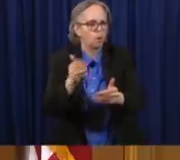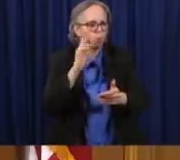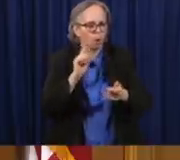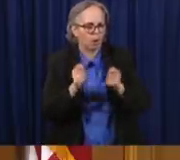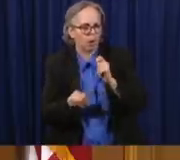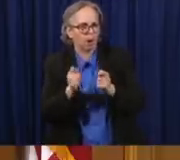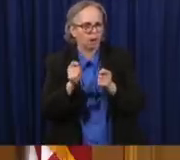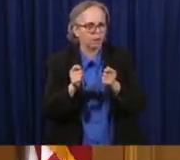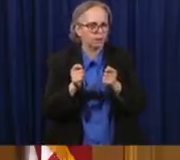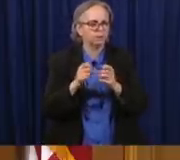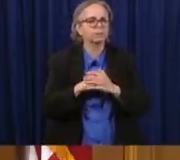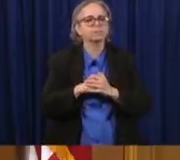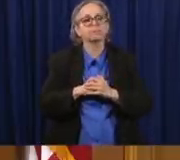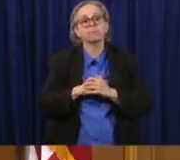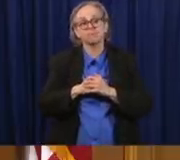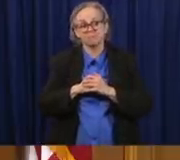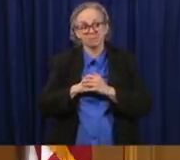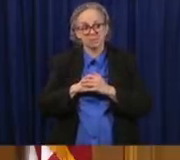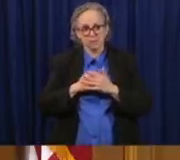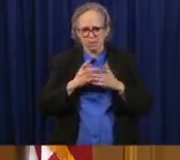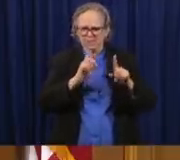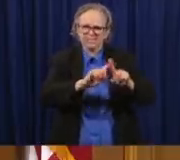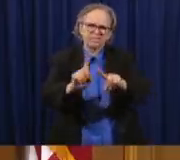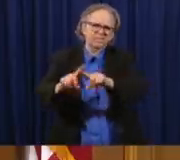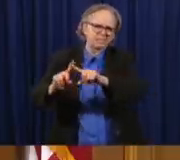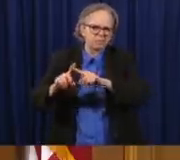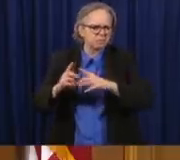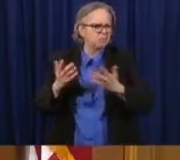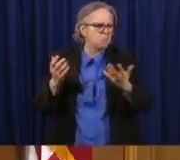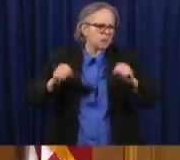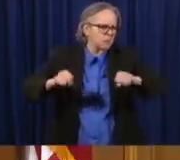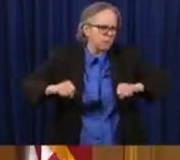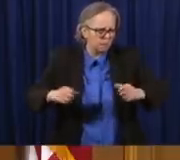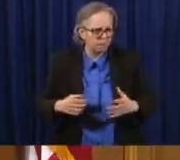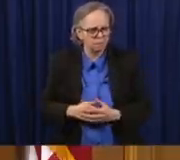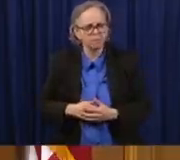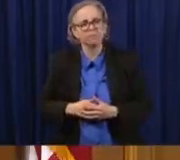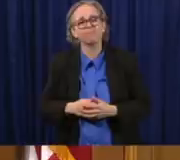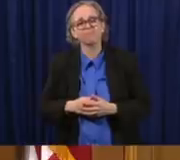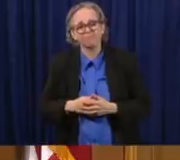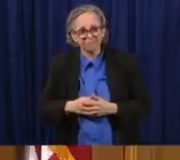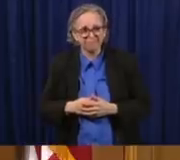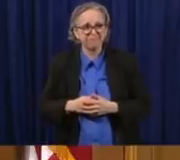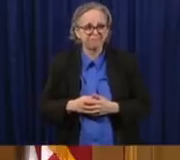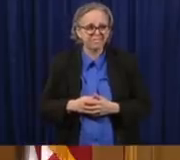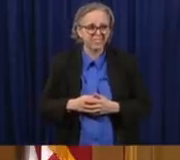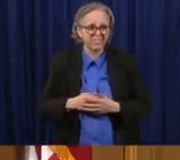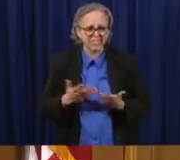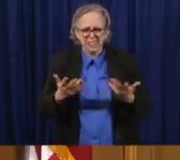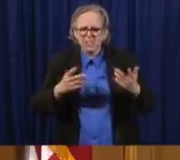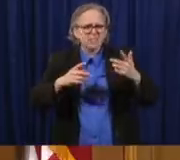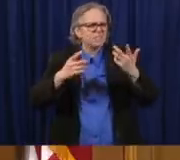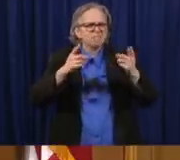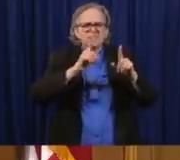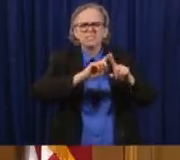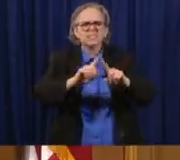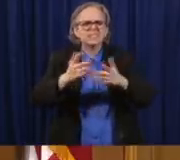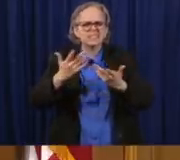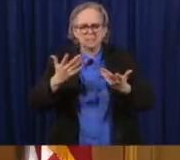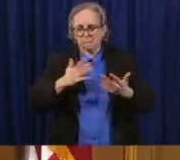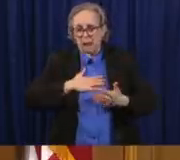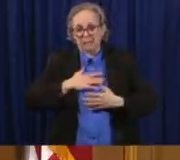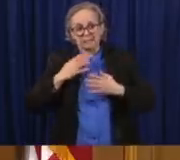What are the variables as we kind of steer the ship? What are the variables that are going to make us go one way or the